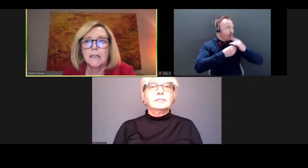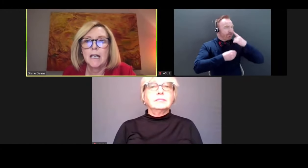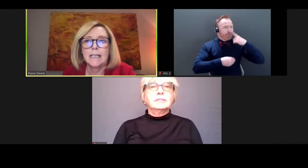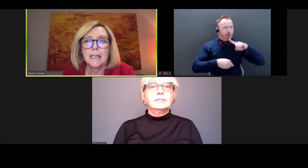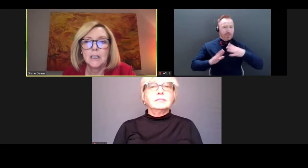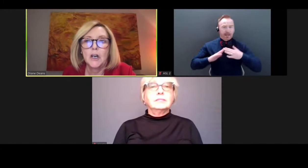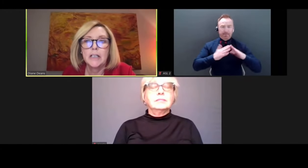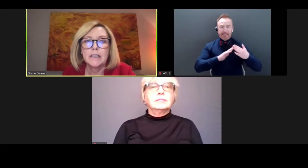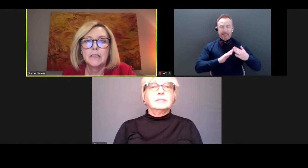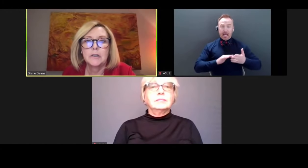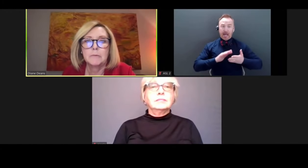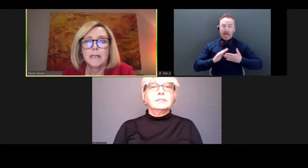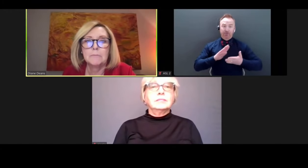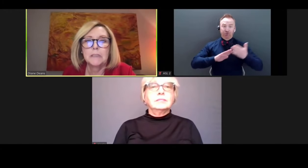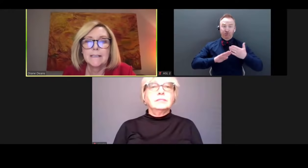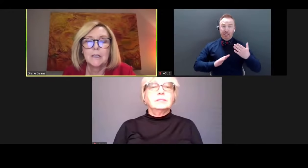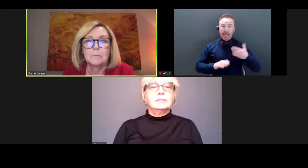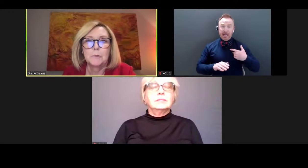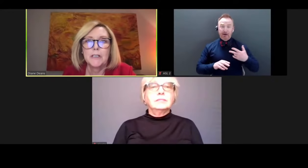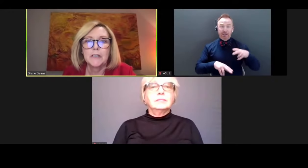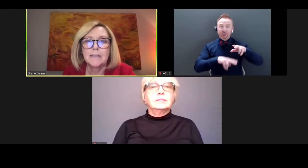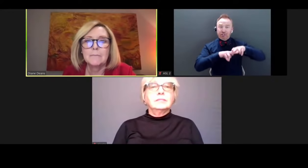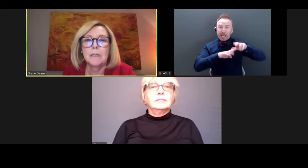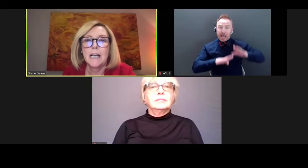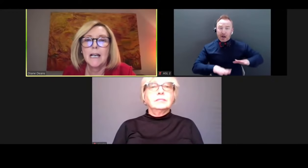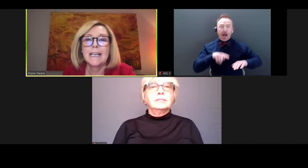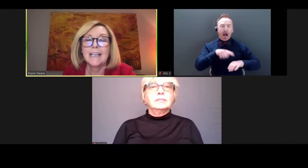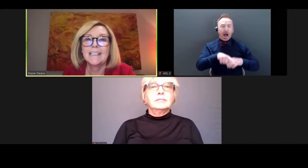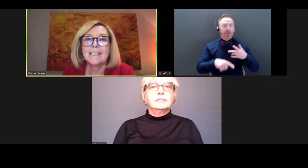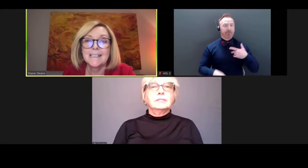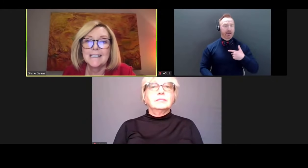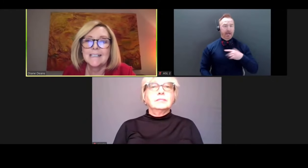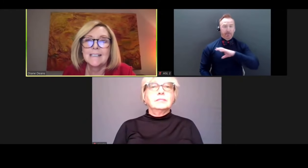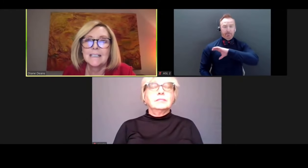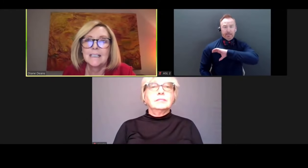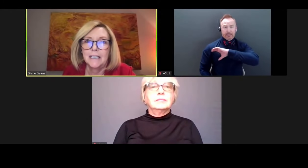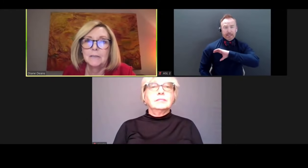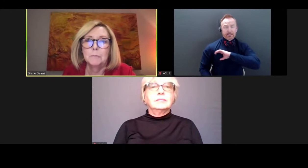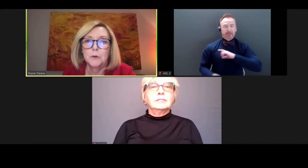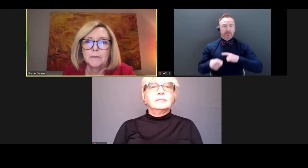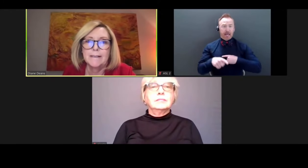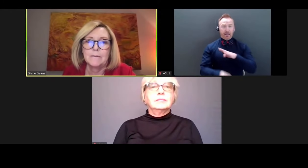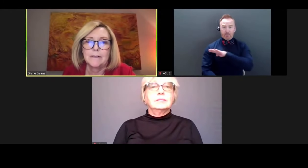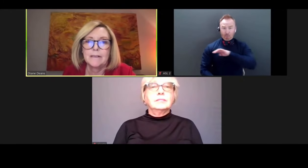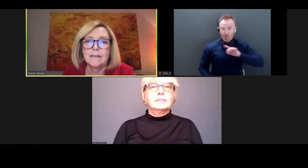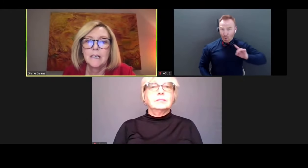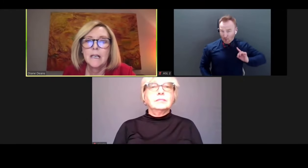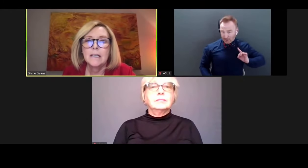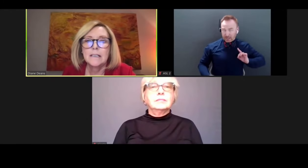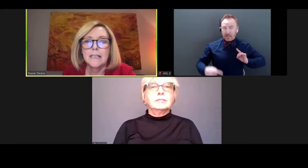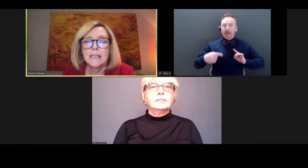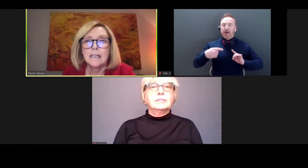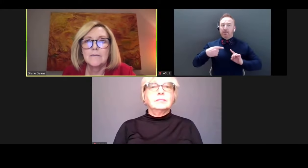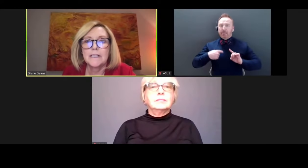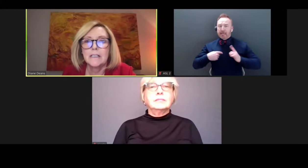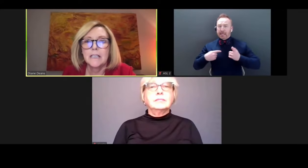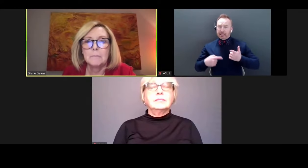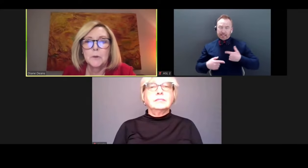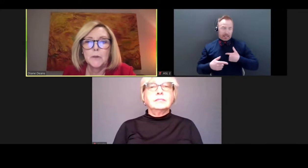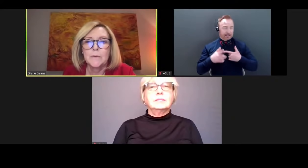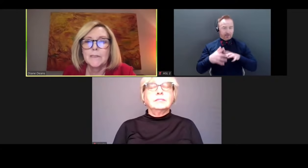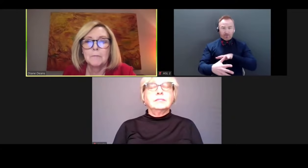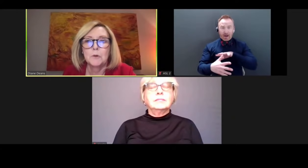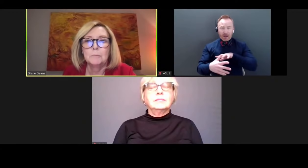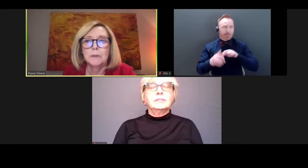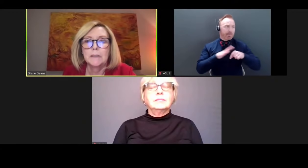Board, I cannot direct police operations, but I can assist in getting more resources. To date, I've signed